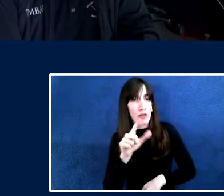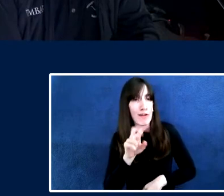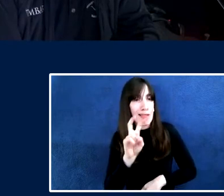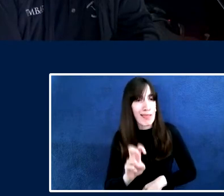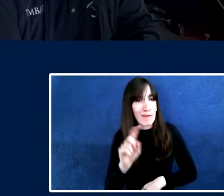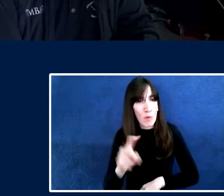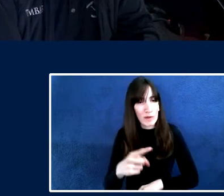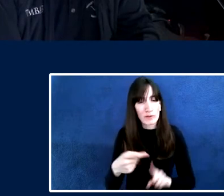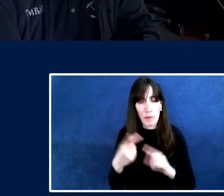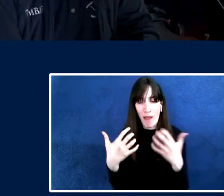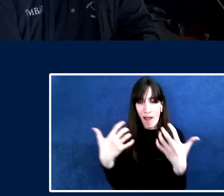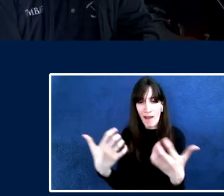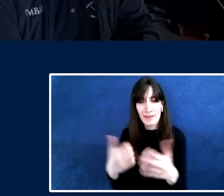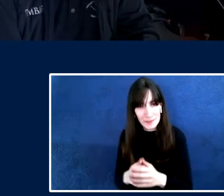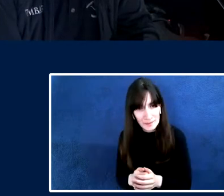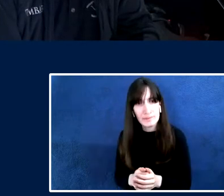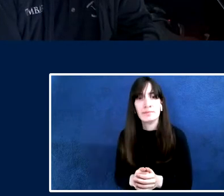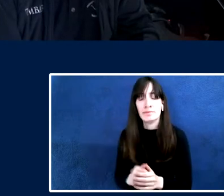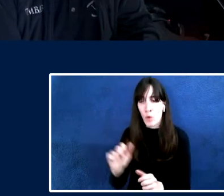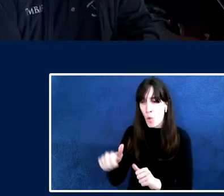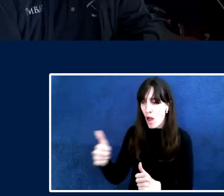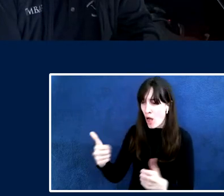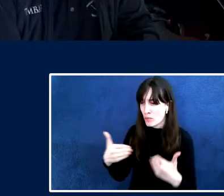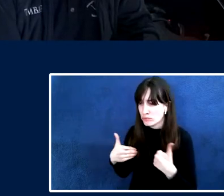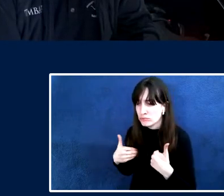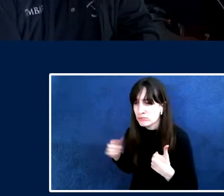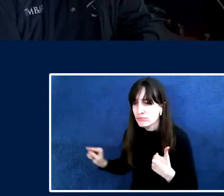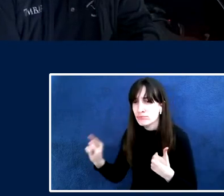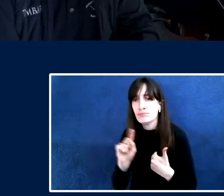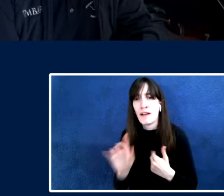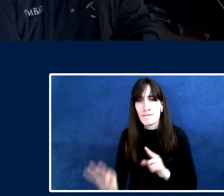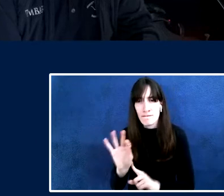sea creatures can you expect to find around these corals?